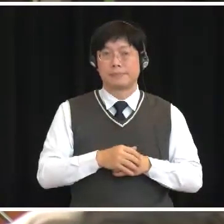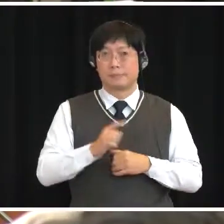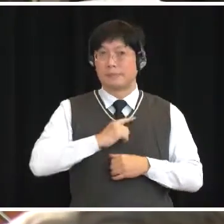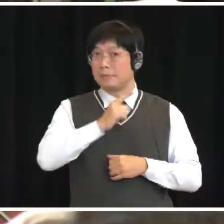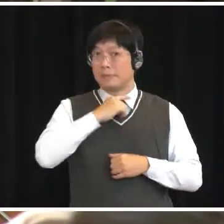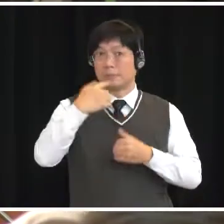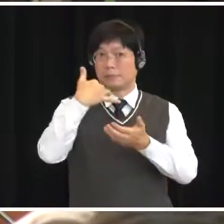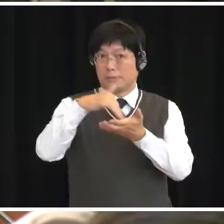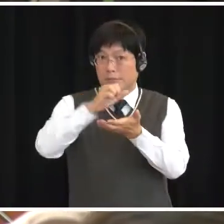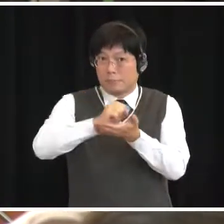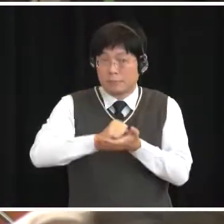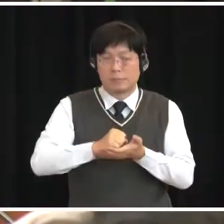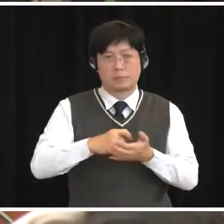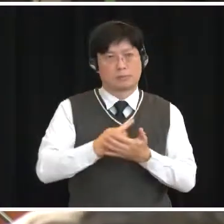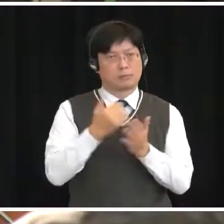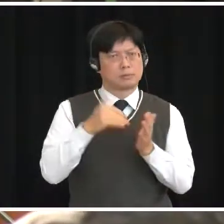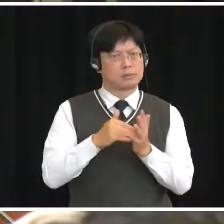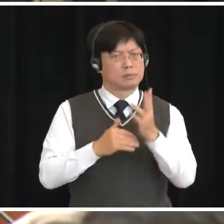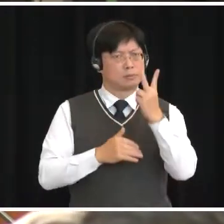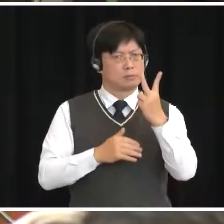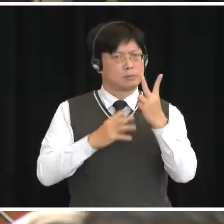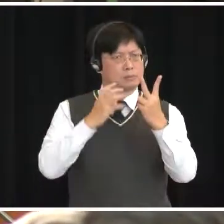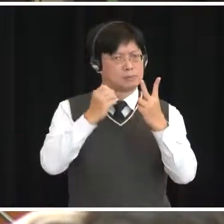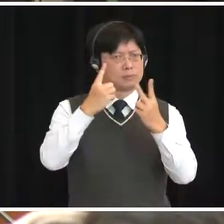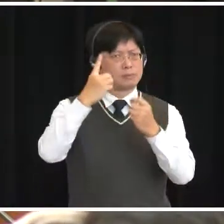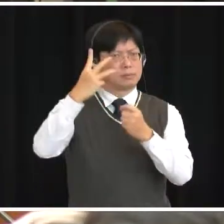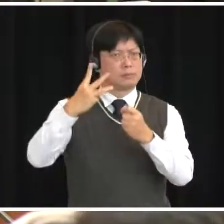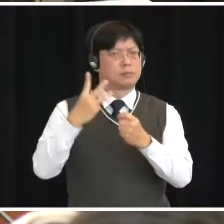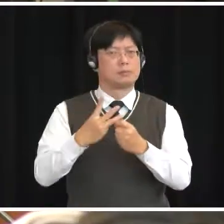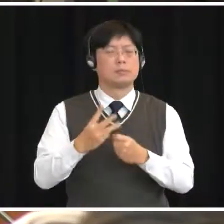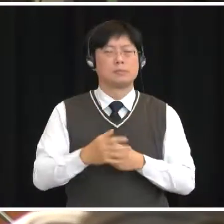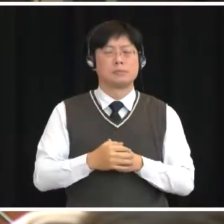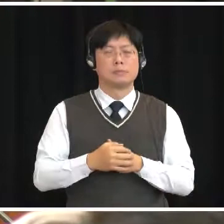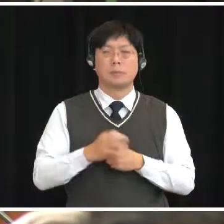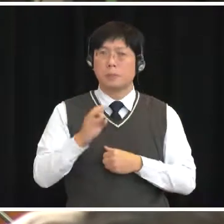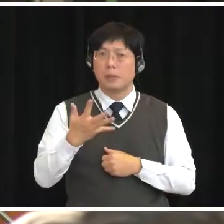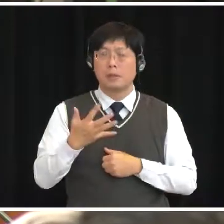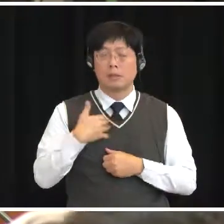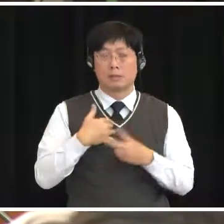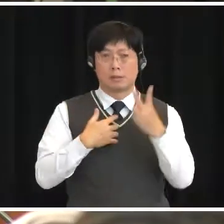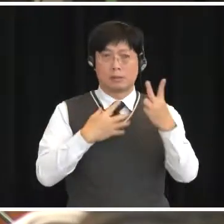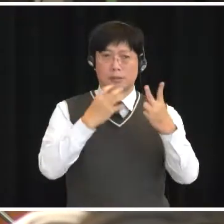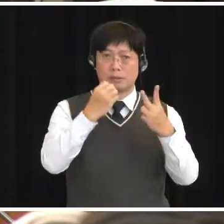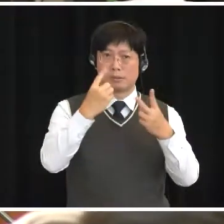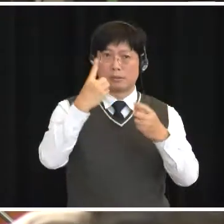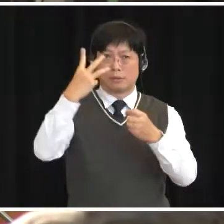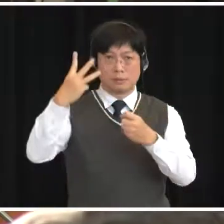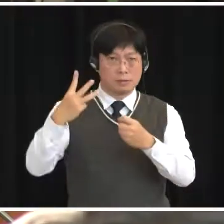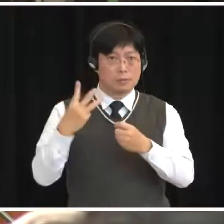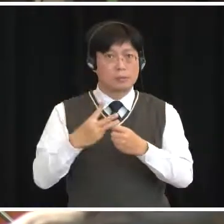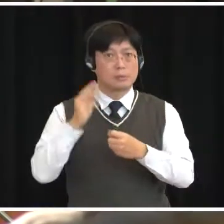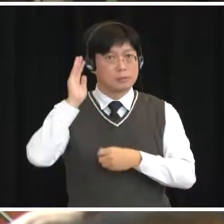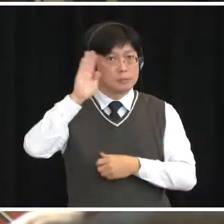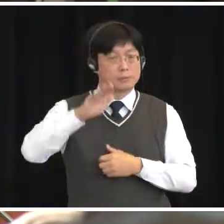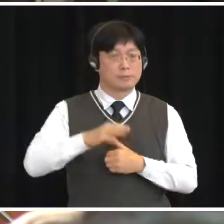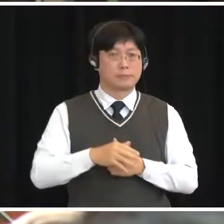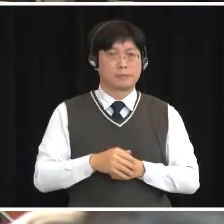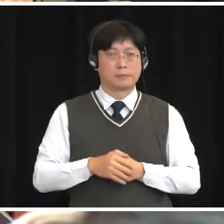As for the suicide data in the indigenous communities, we have data only until